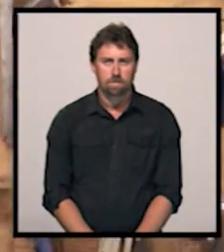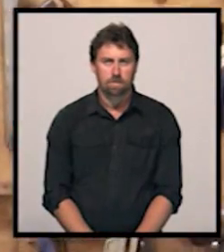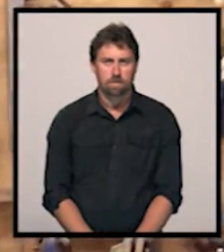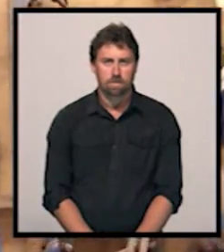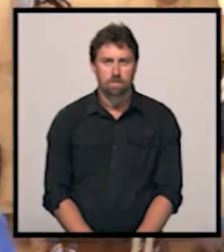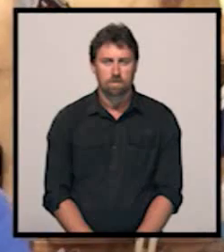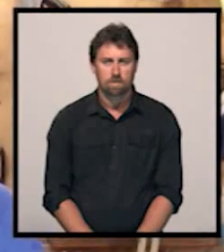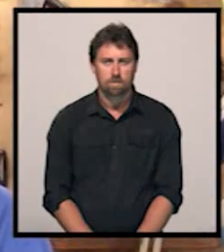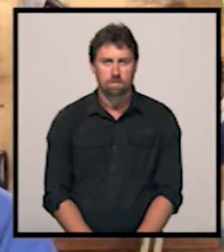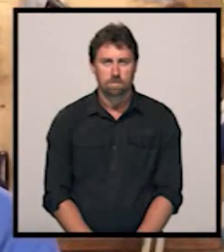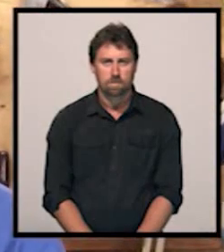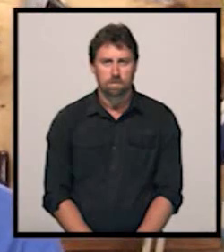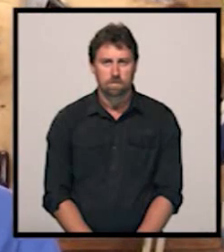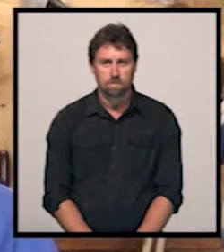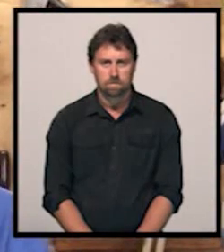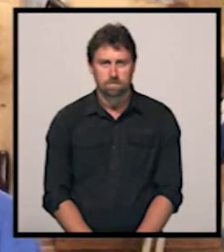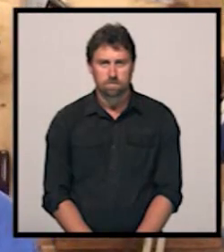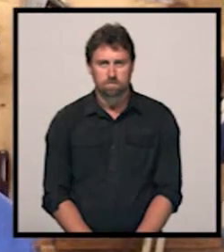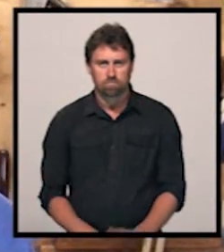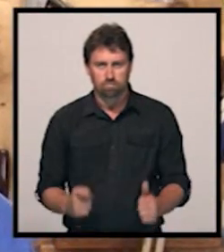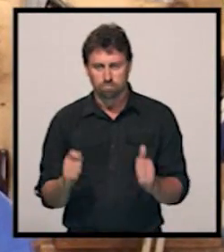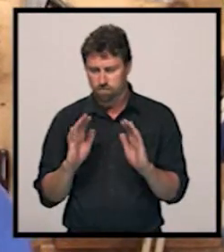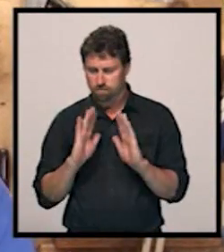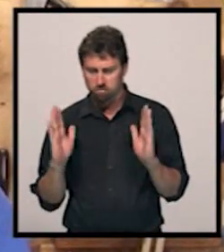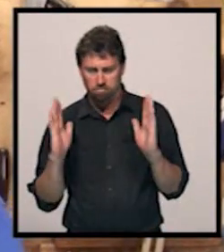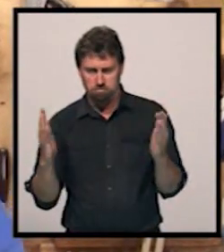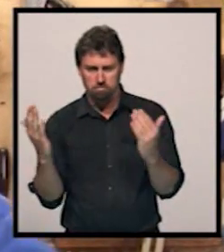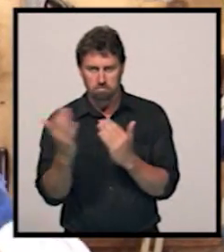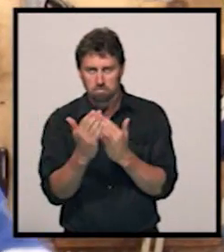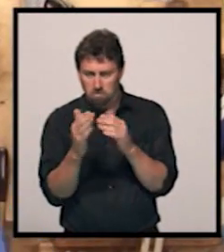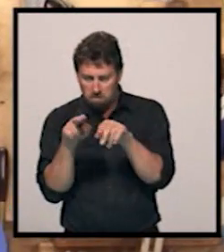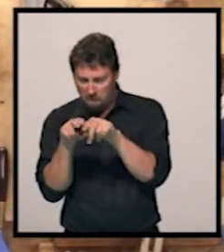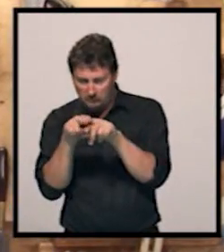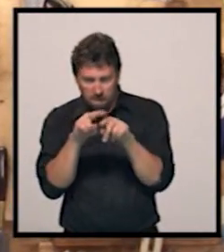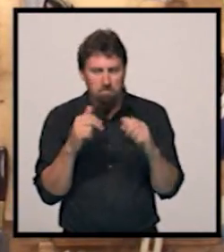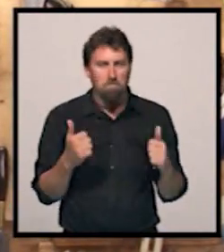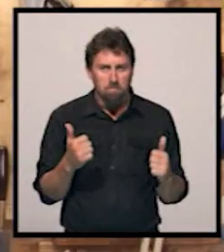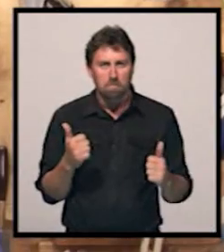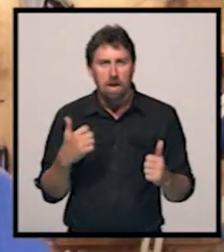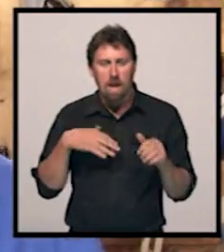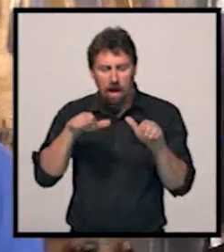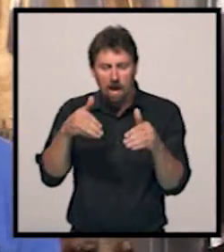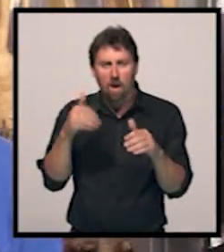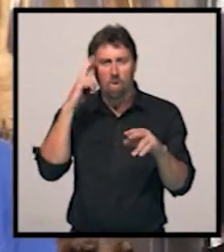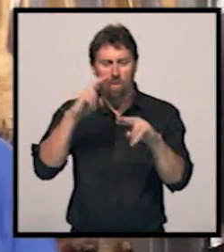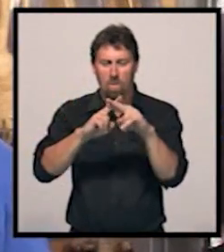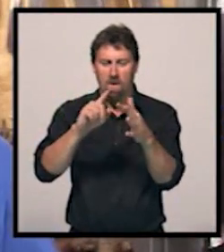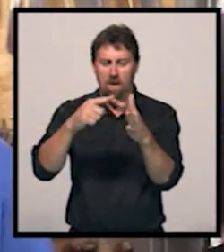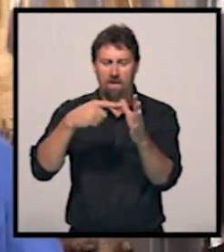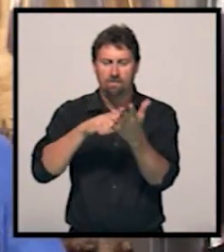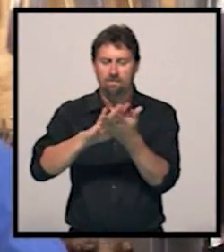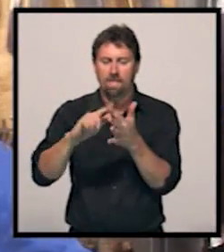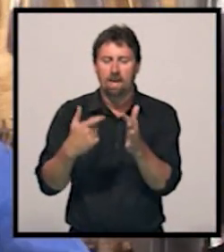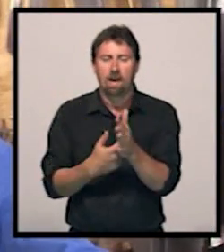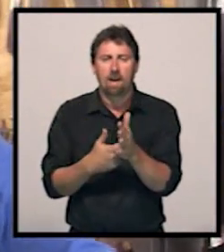Okay, now that's nearly all flush with the sides. What we've got to do now is feather it in, and by that